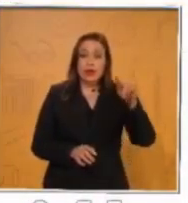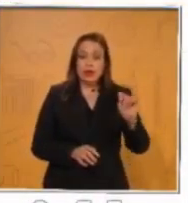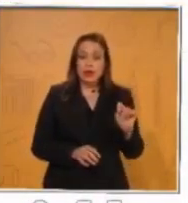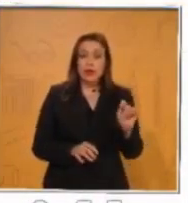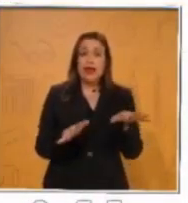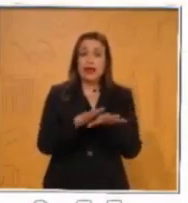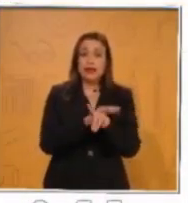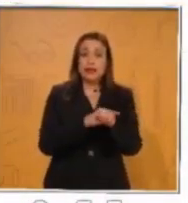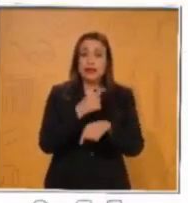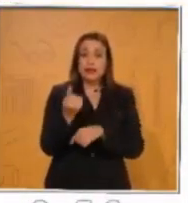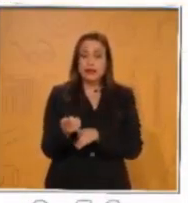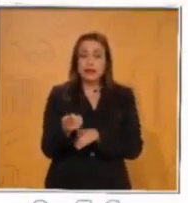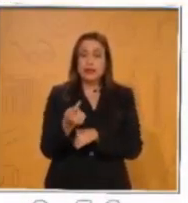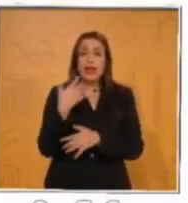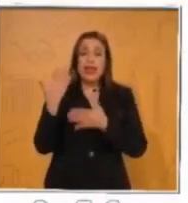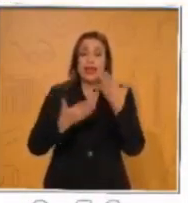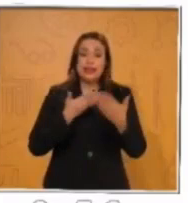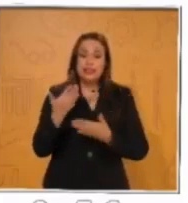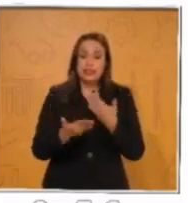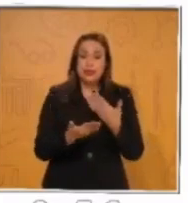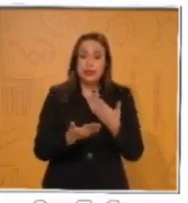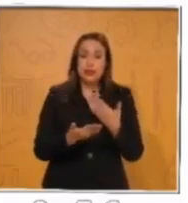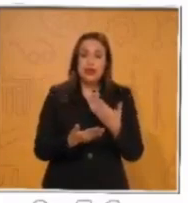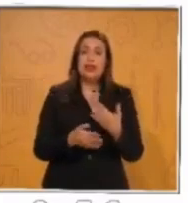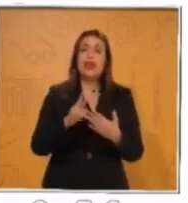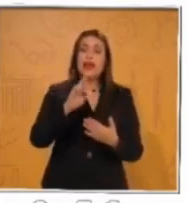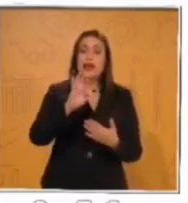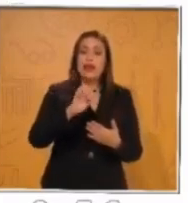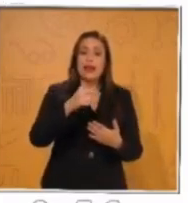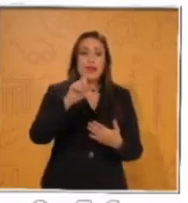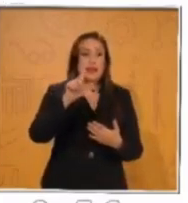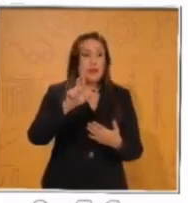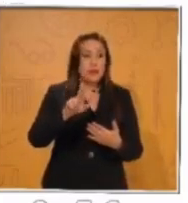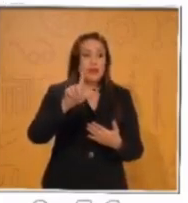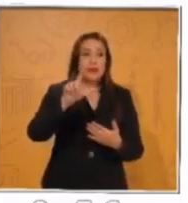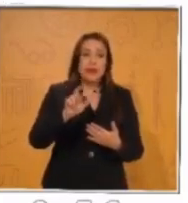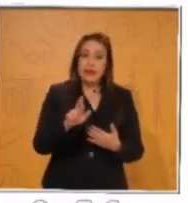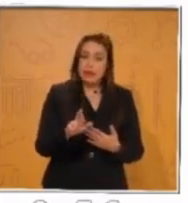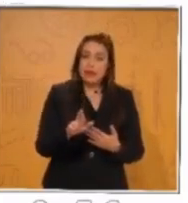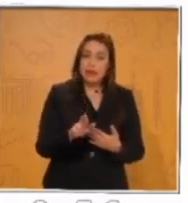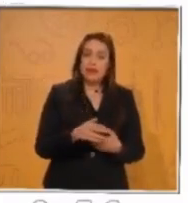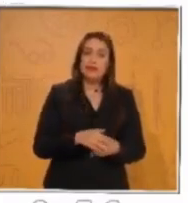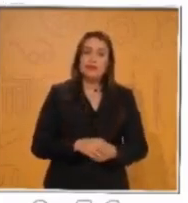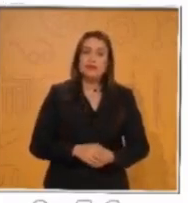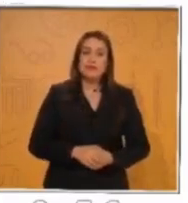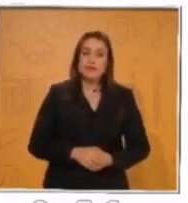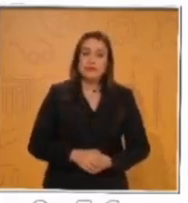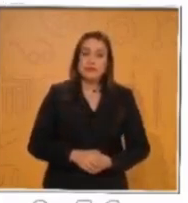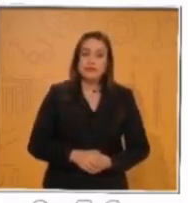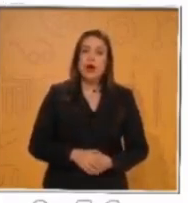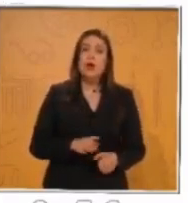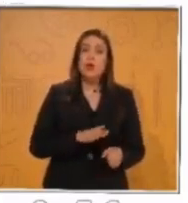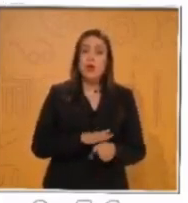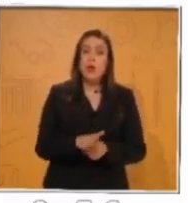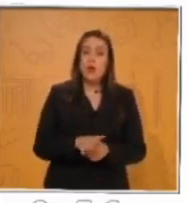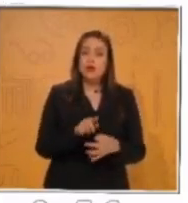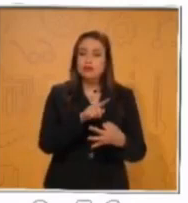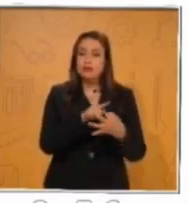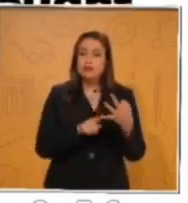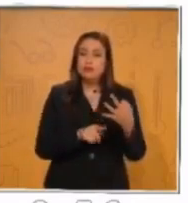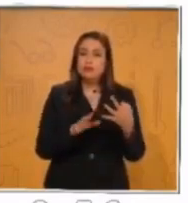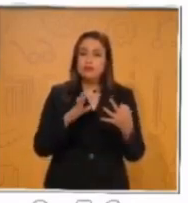Enjoy, it's going to be regular verb. Won, when you got the victory, it's going to be